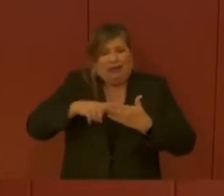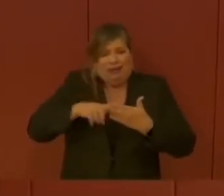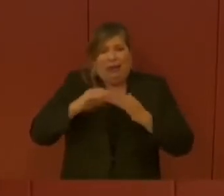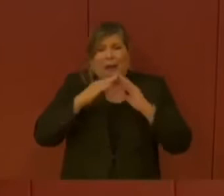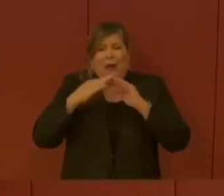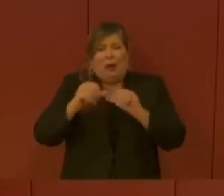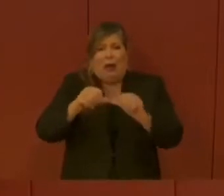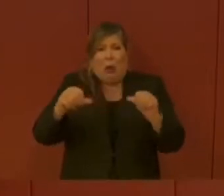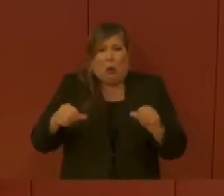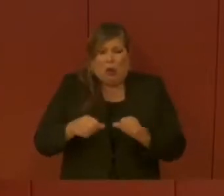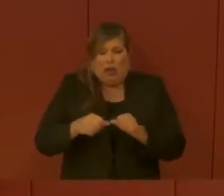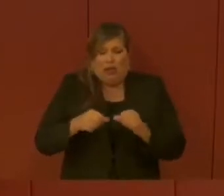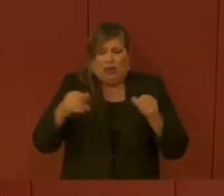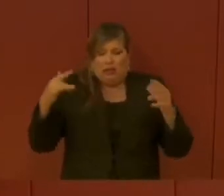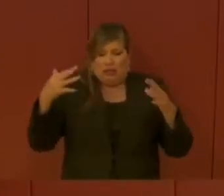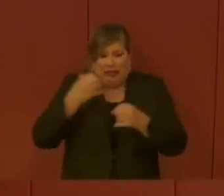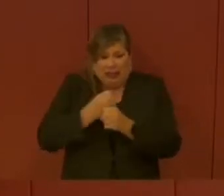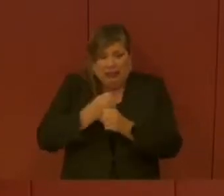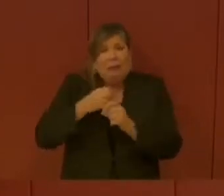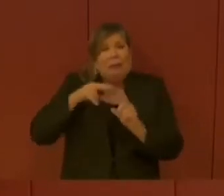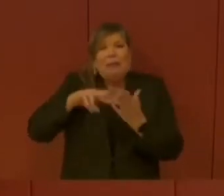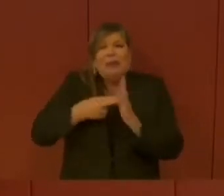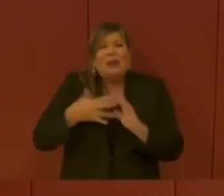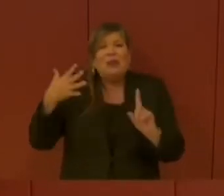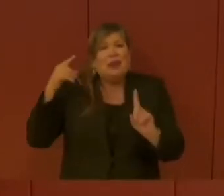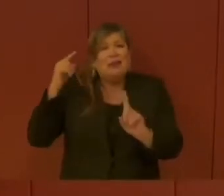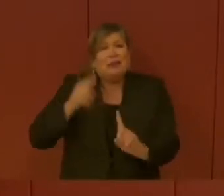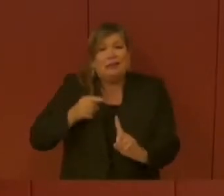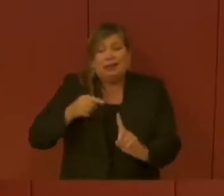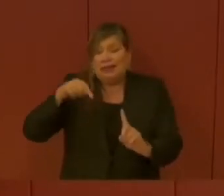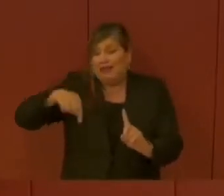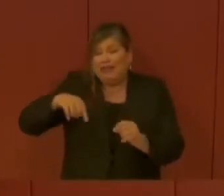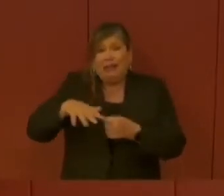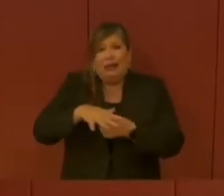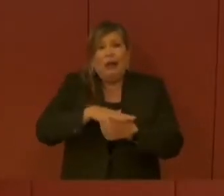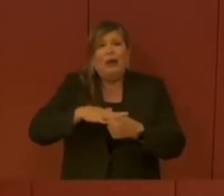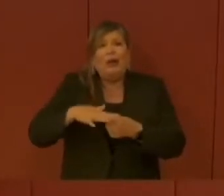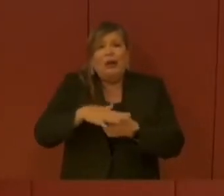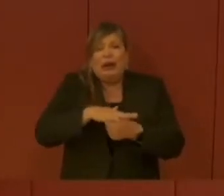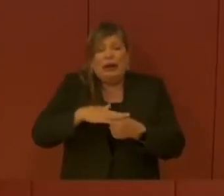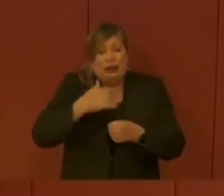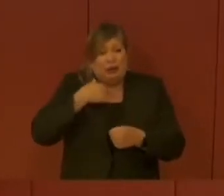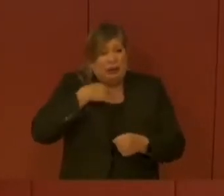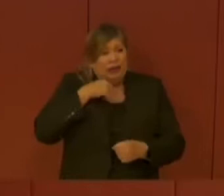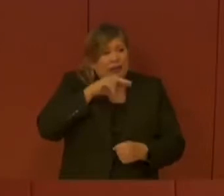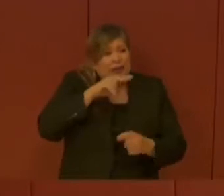location, meaning a location where we consider 25 different